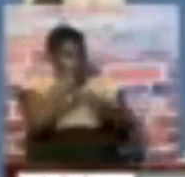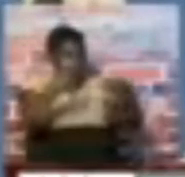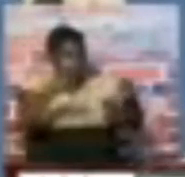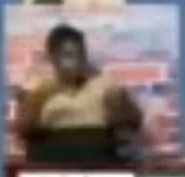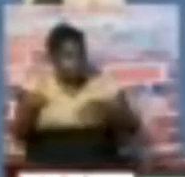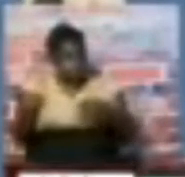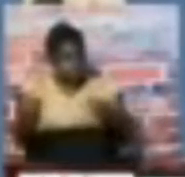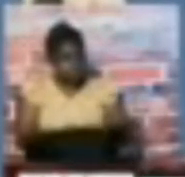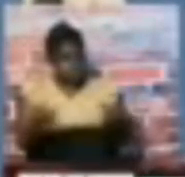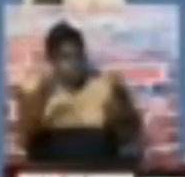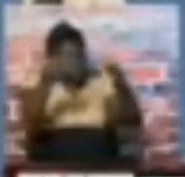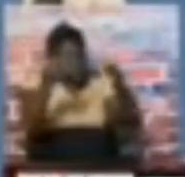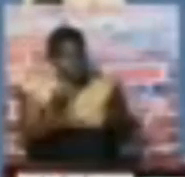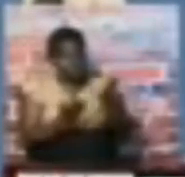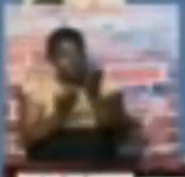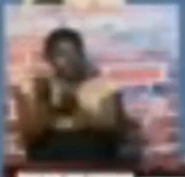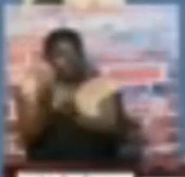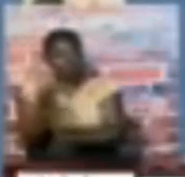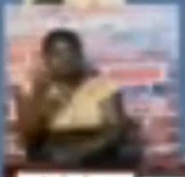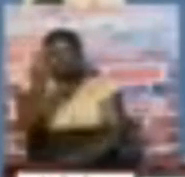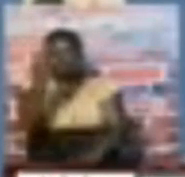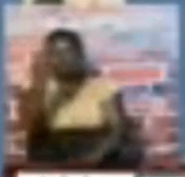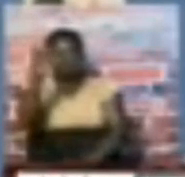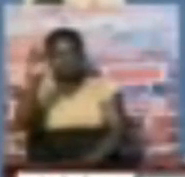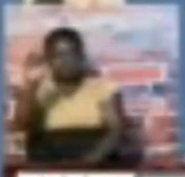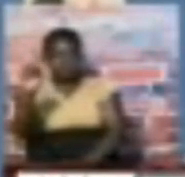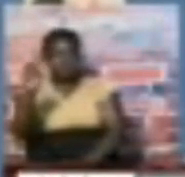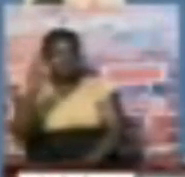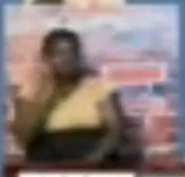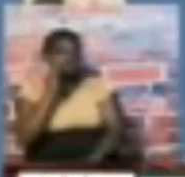Bayport Financial Service, 38 million shillings.